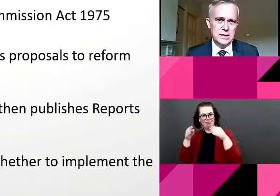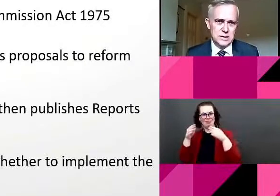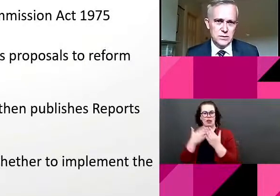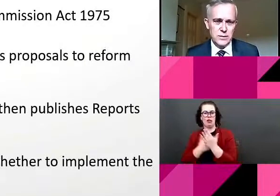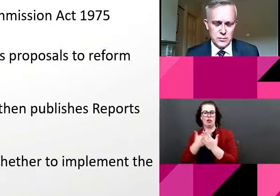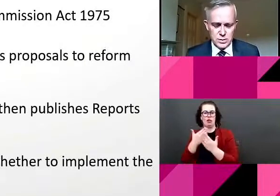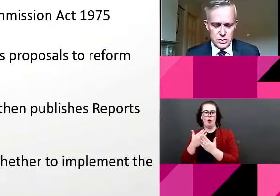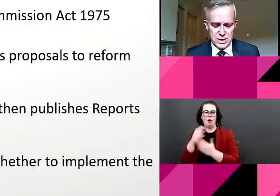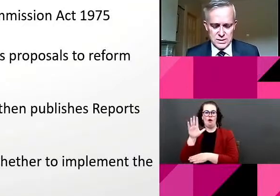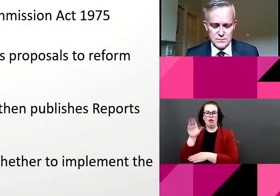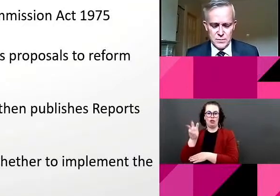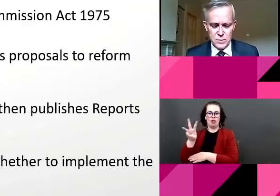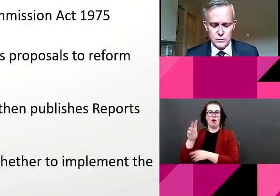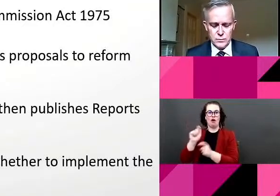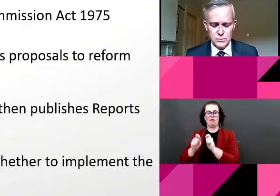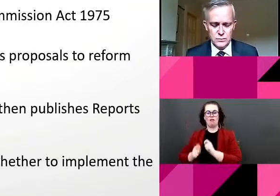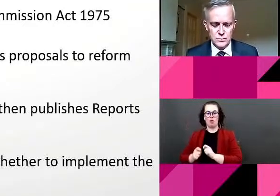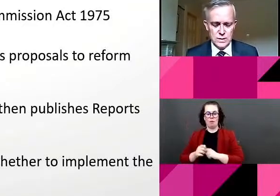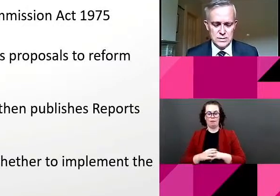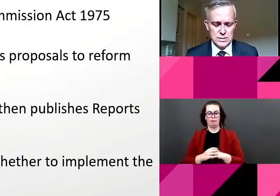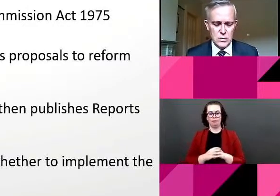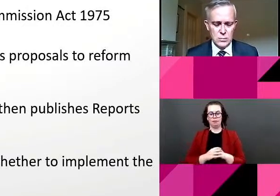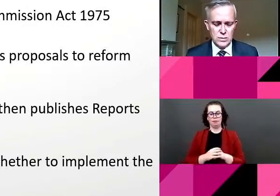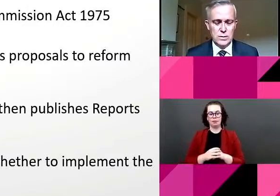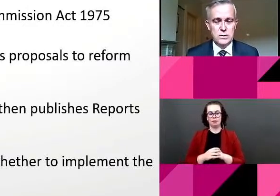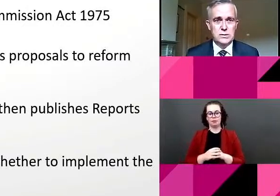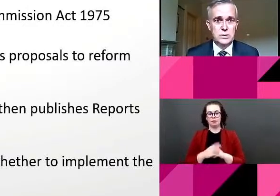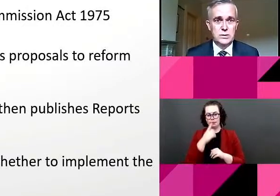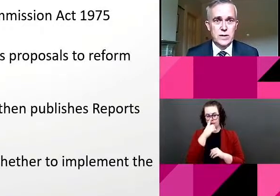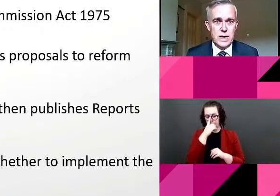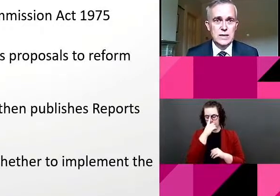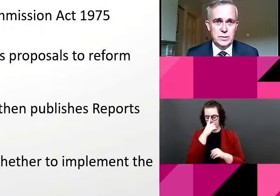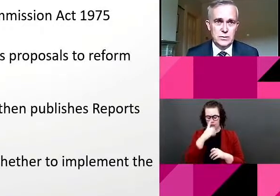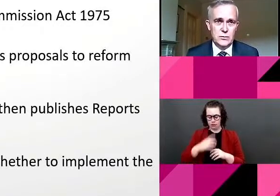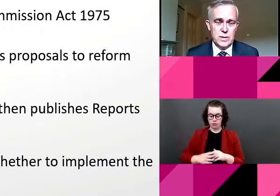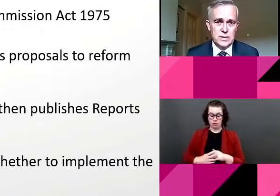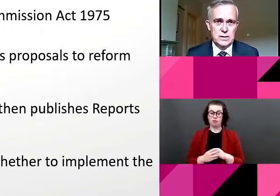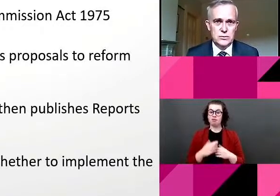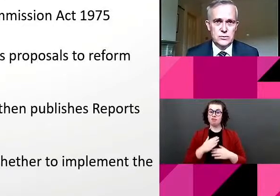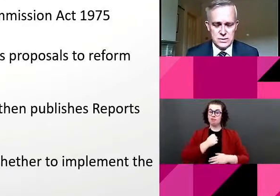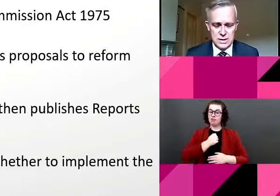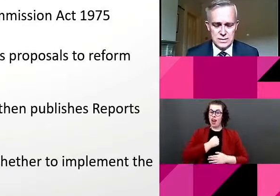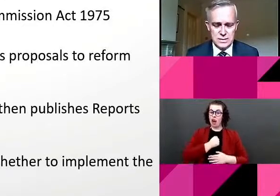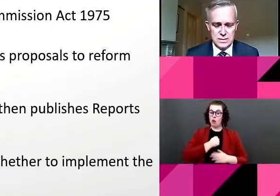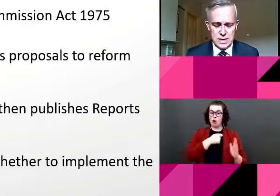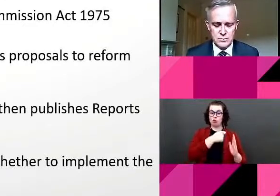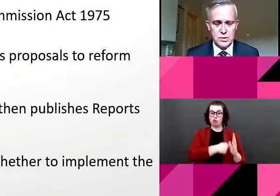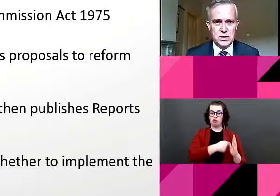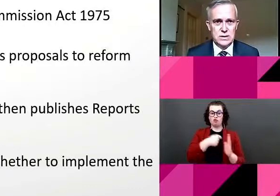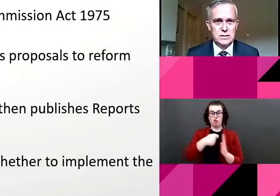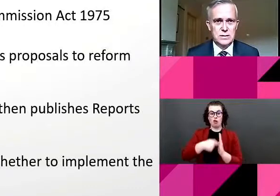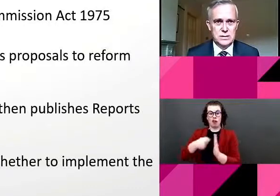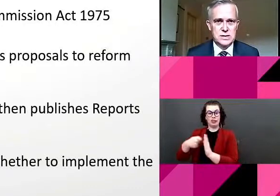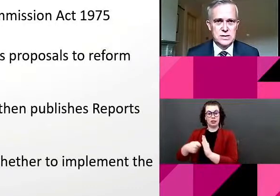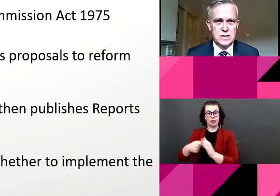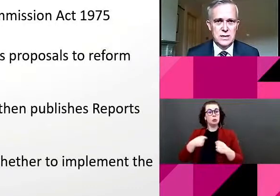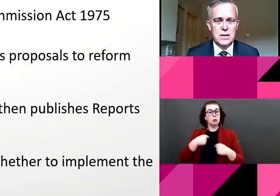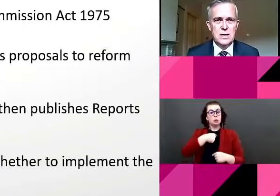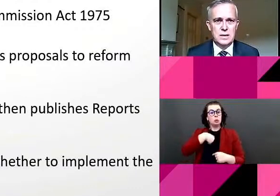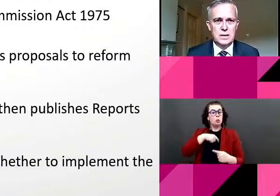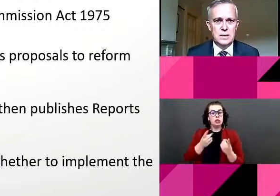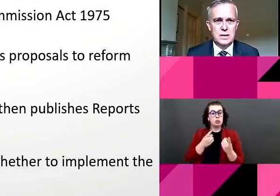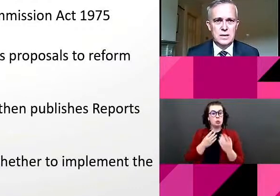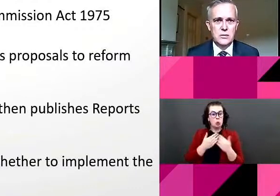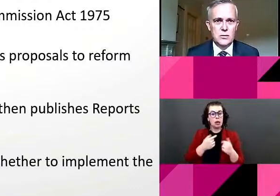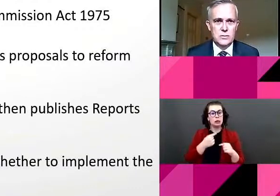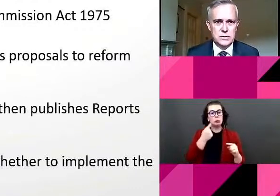And in each of our projects, what we do is we will consult with anybody who has an interest in that project. And I can say